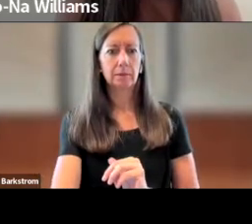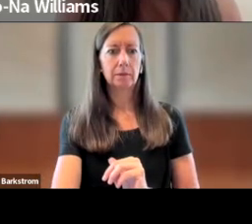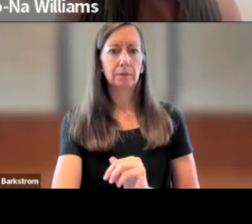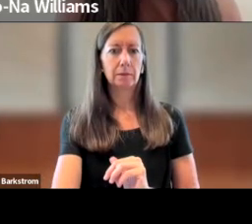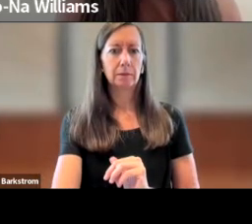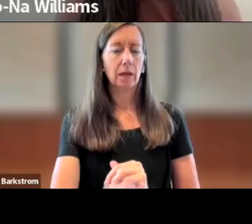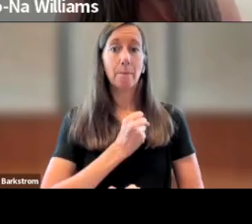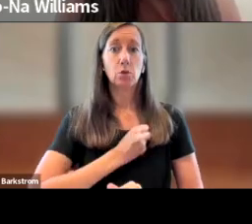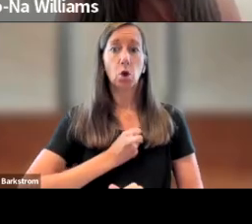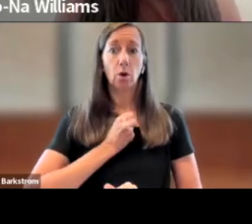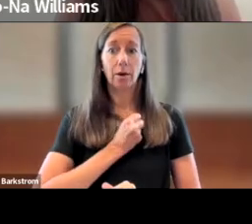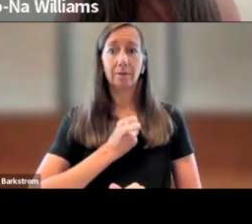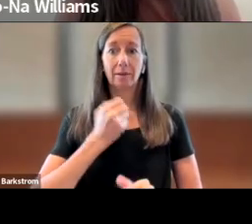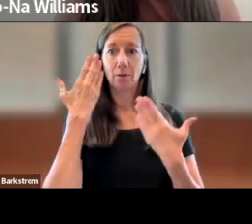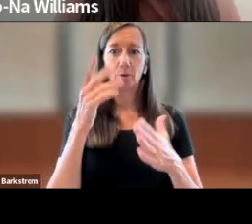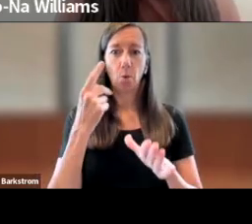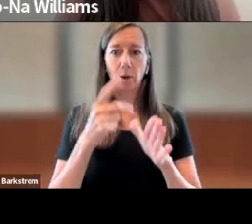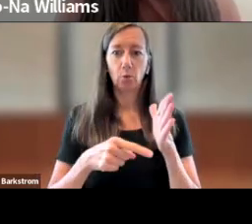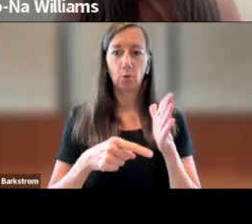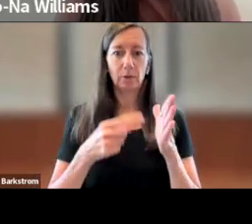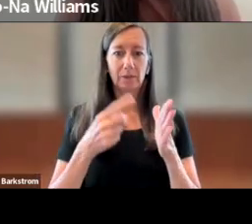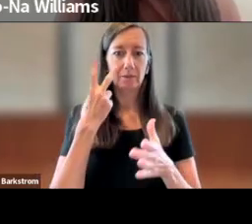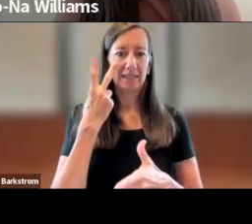I'm sorry, I don't see what's happening.